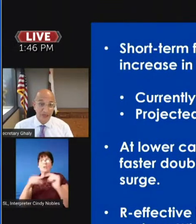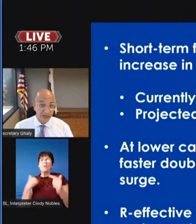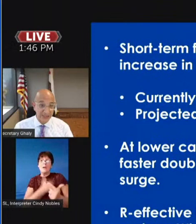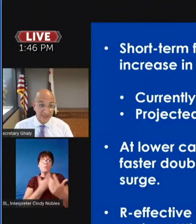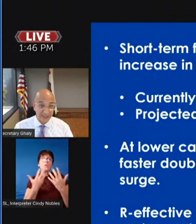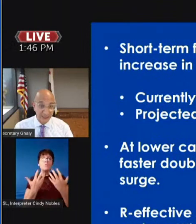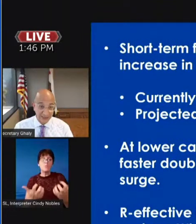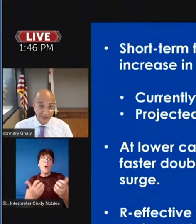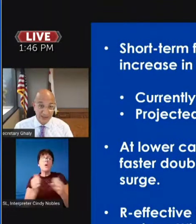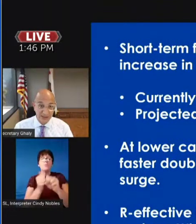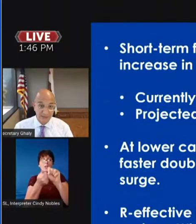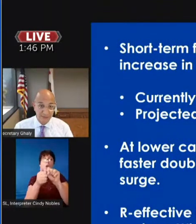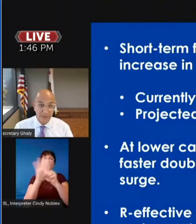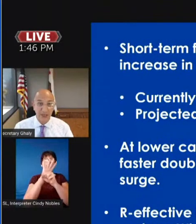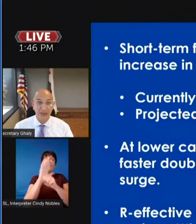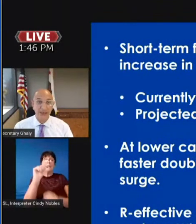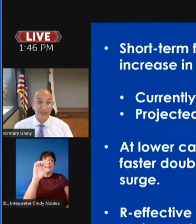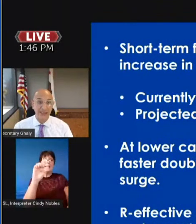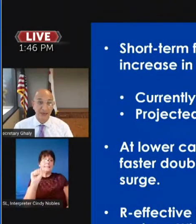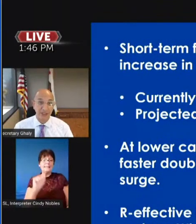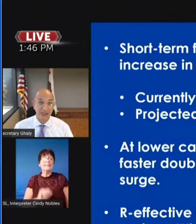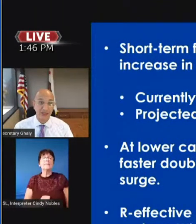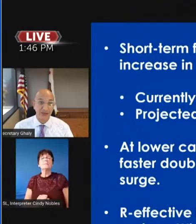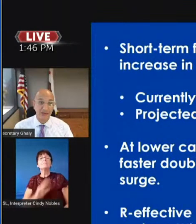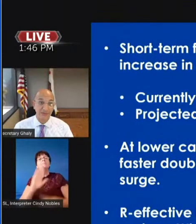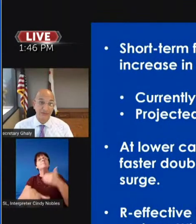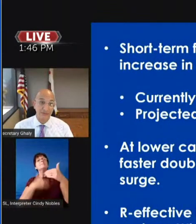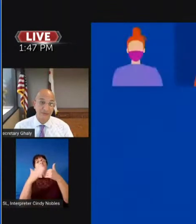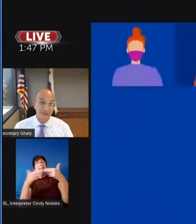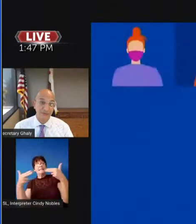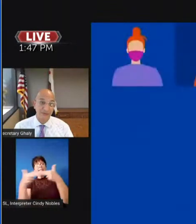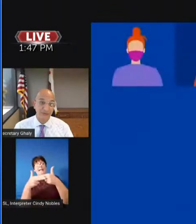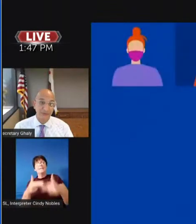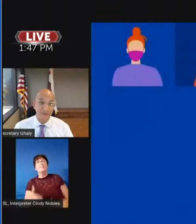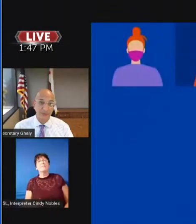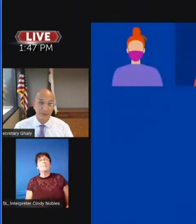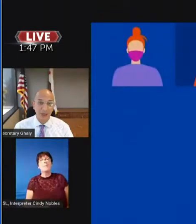with COVID-19 cases. Next slide, please.